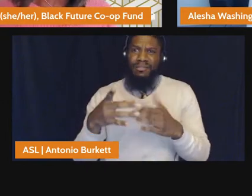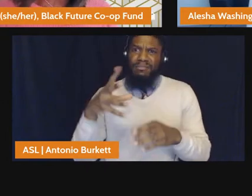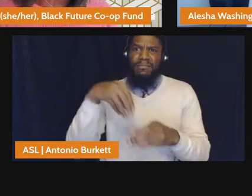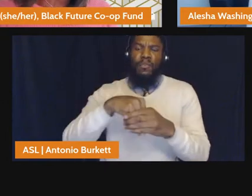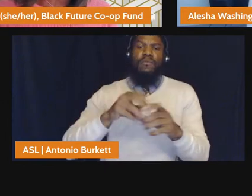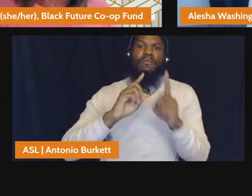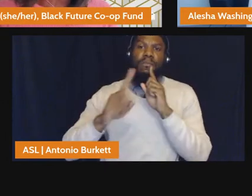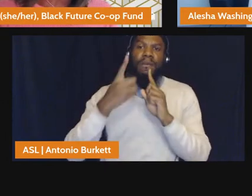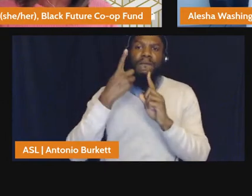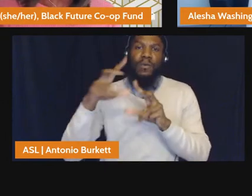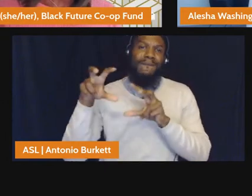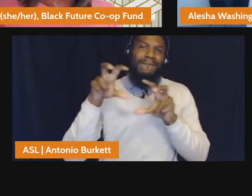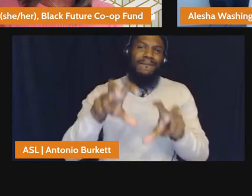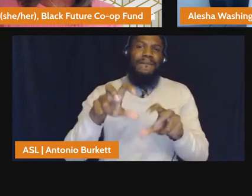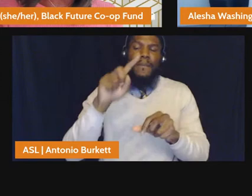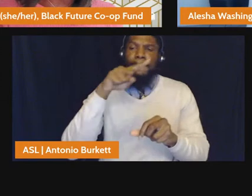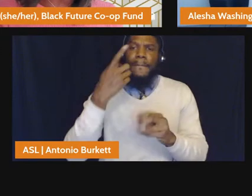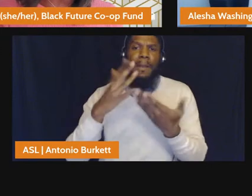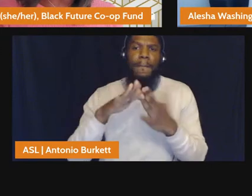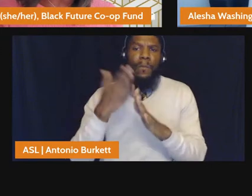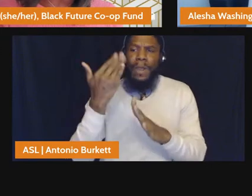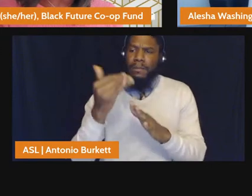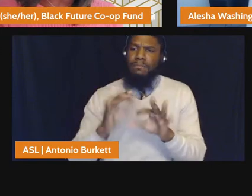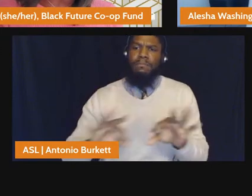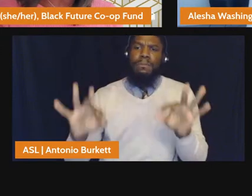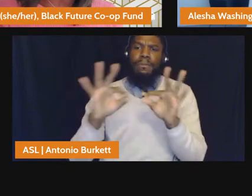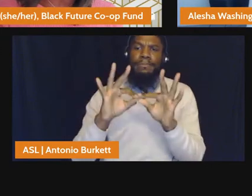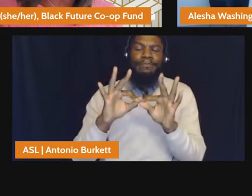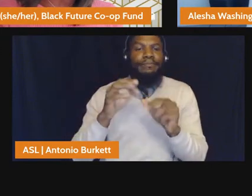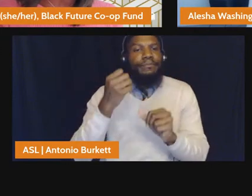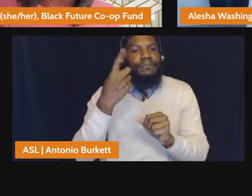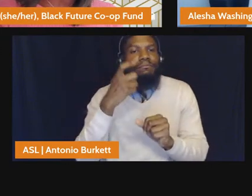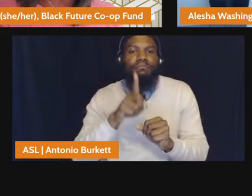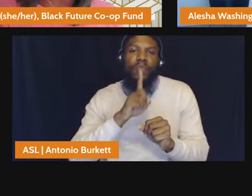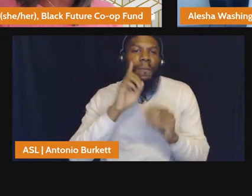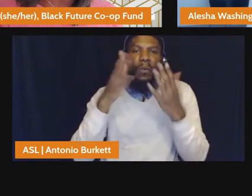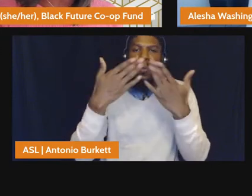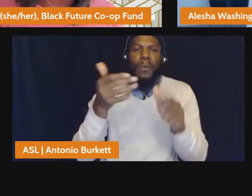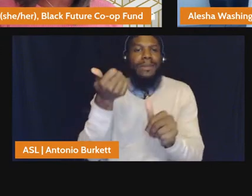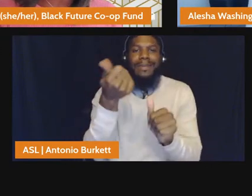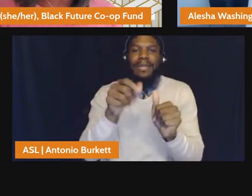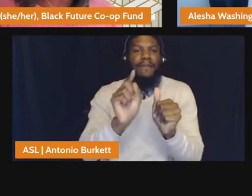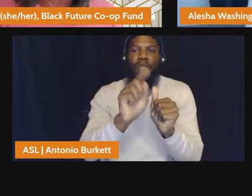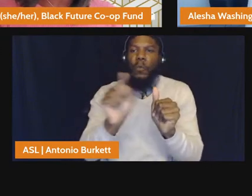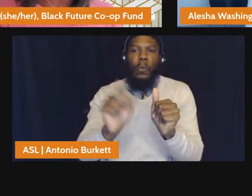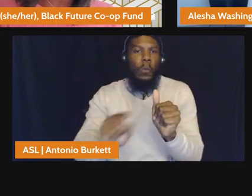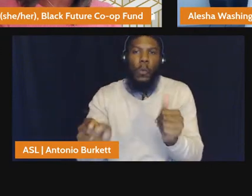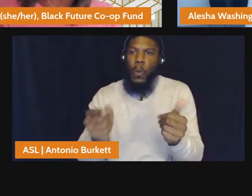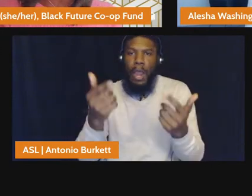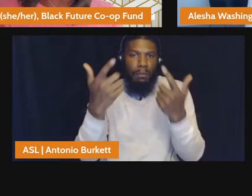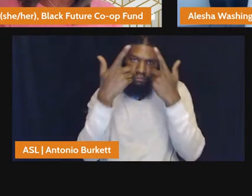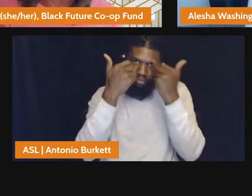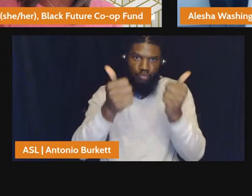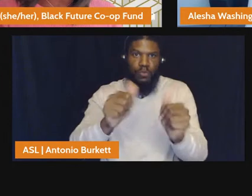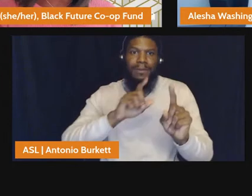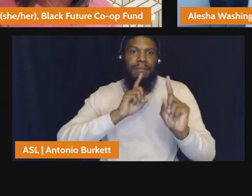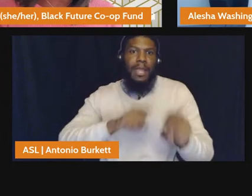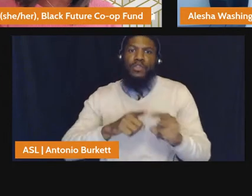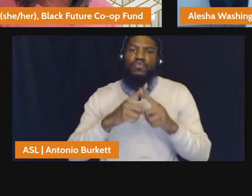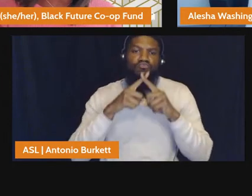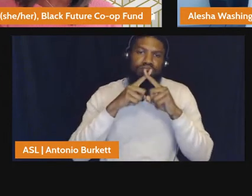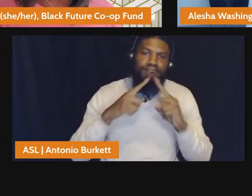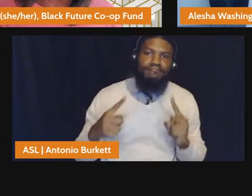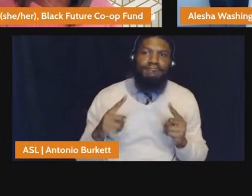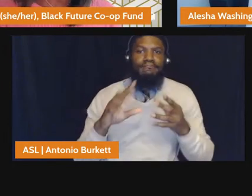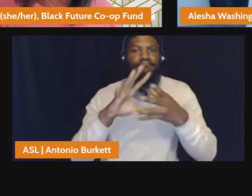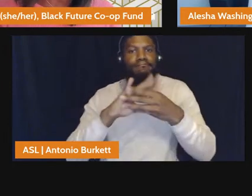Black communities? And I will leave this open to any of you who would like to answer. You can simply unmute and chime